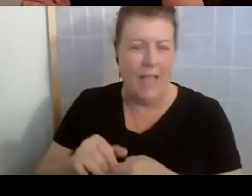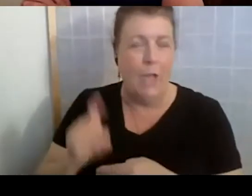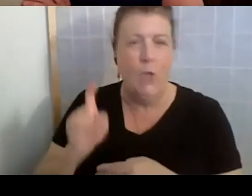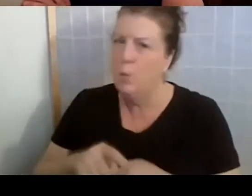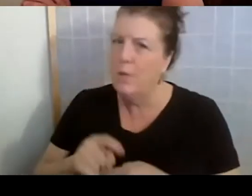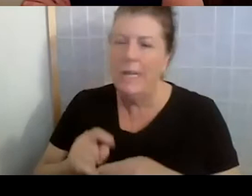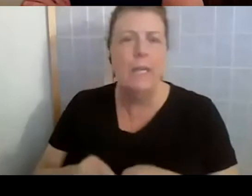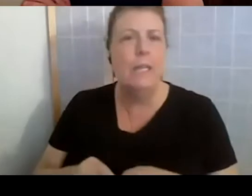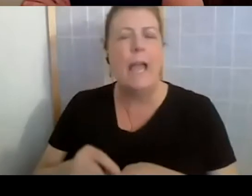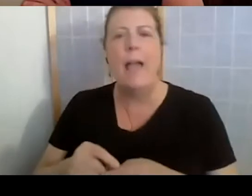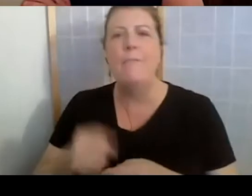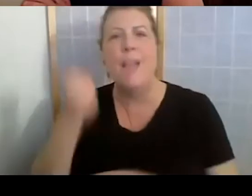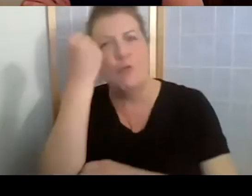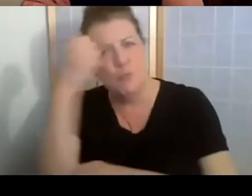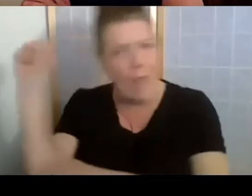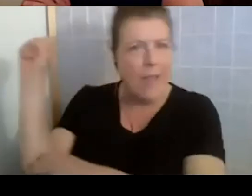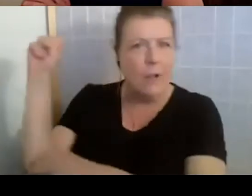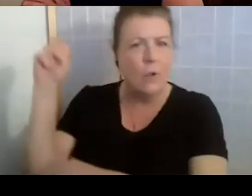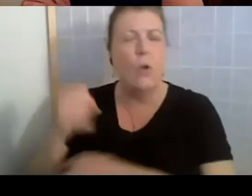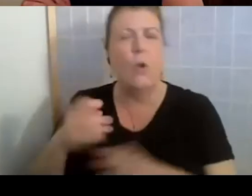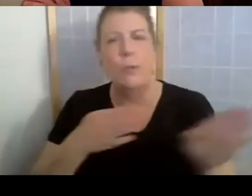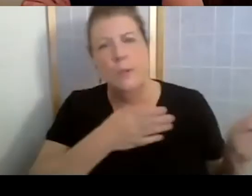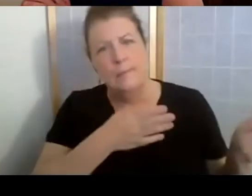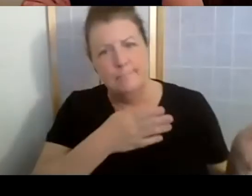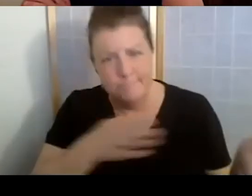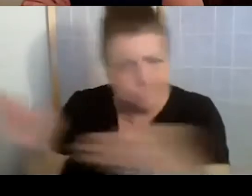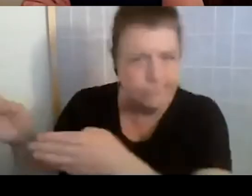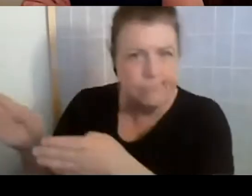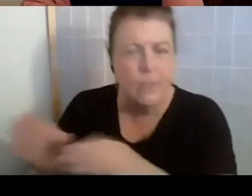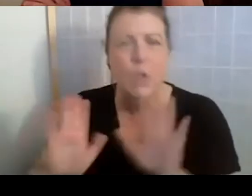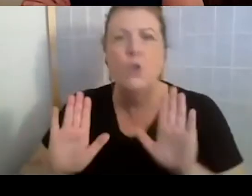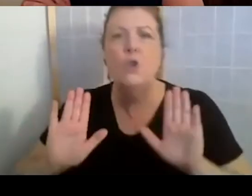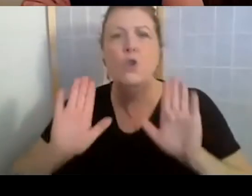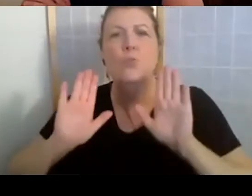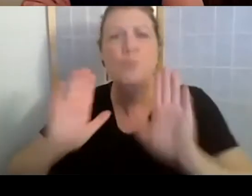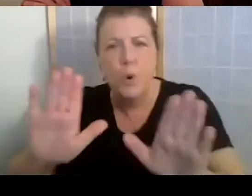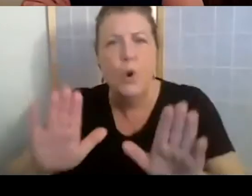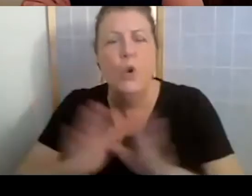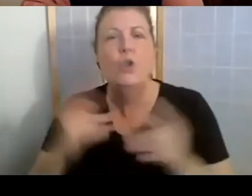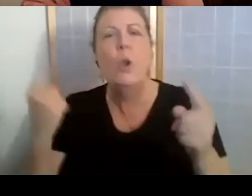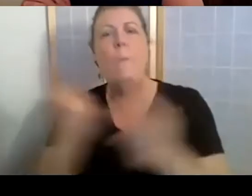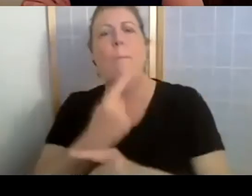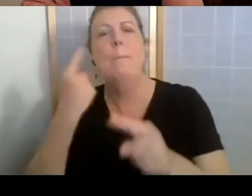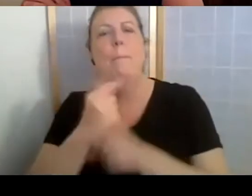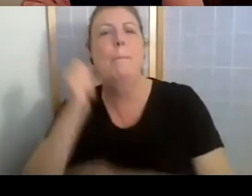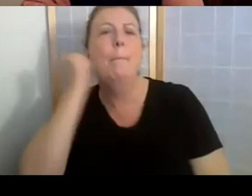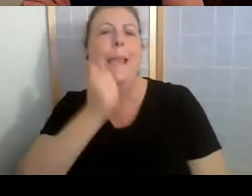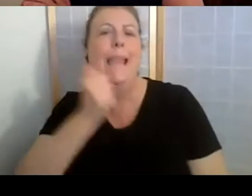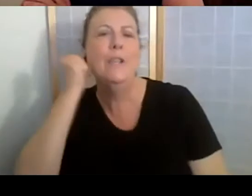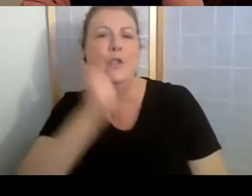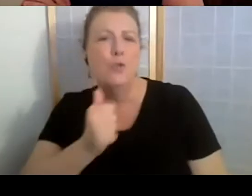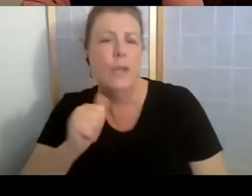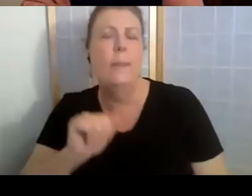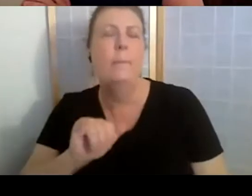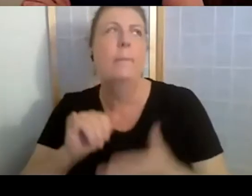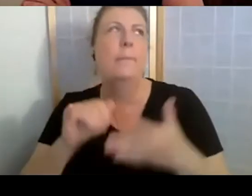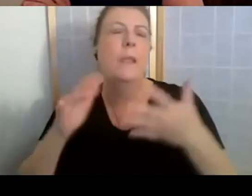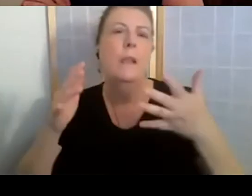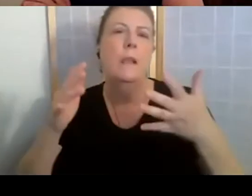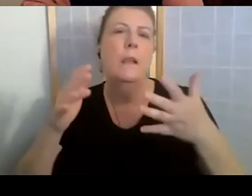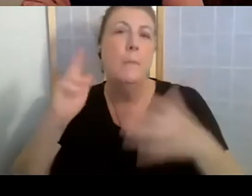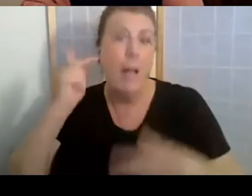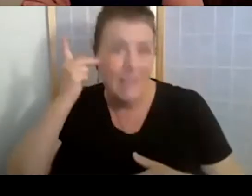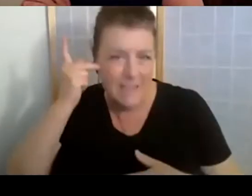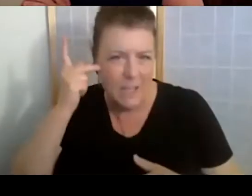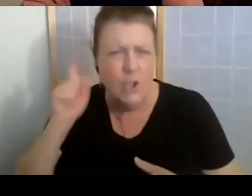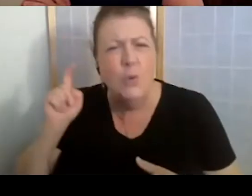little bit more farther than they would normally go. You know, you need the Bernies to push the Bidens. You